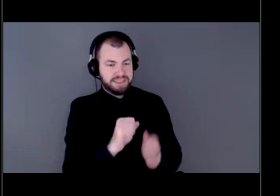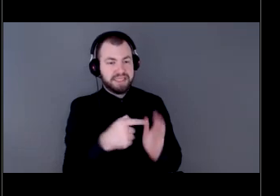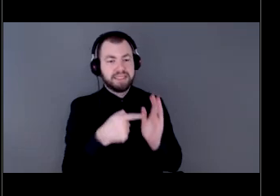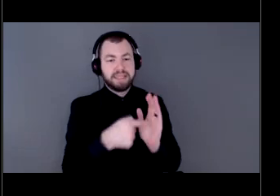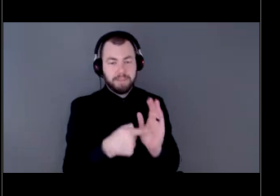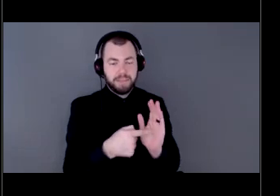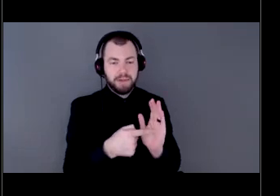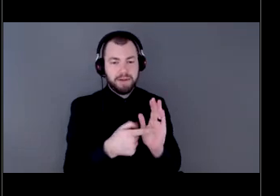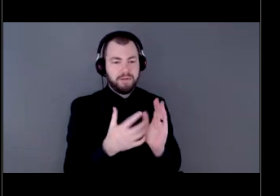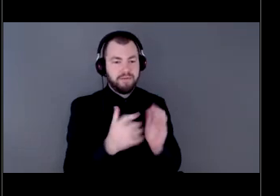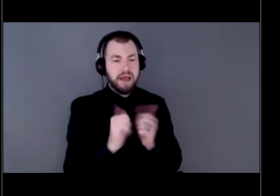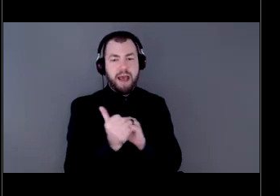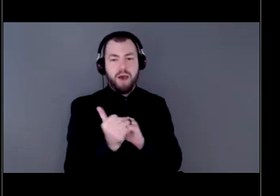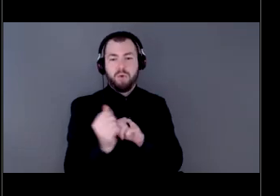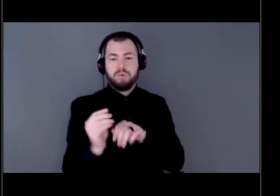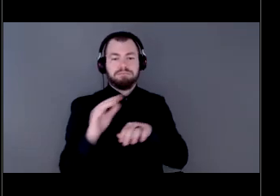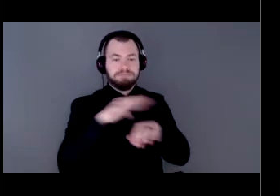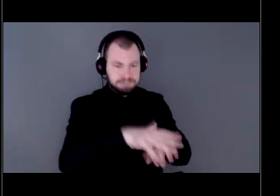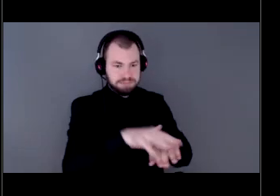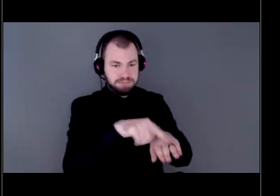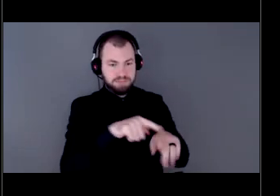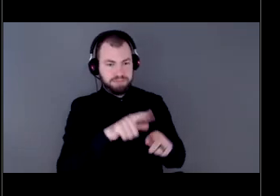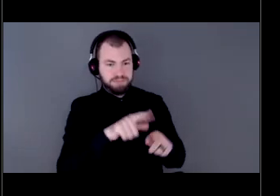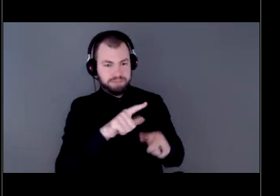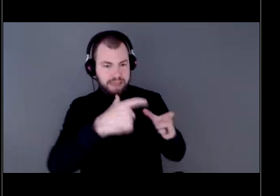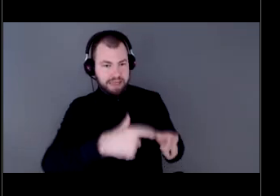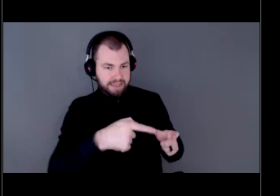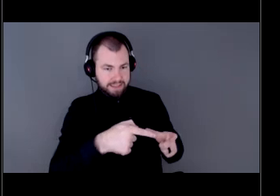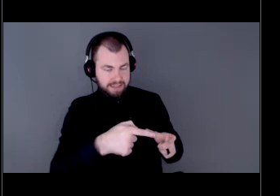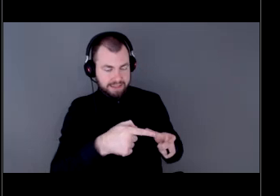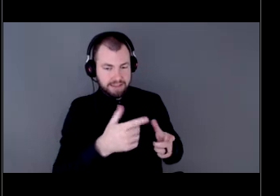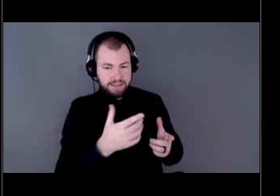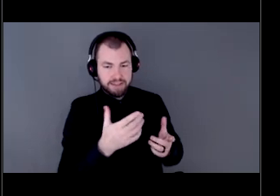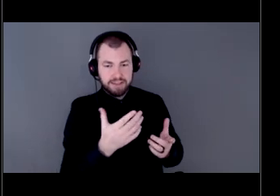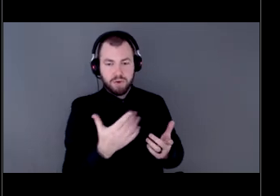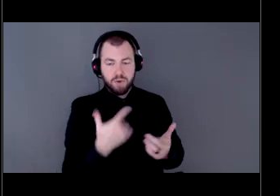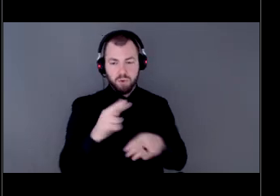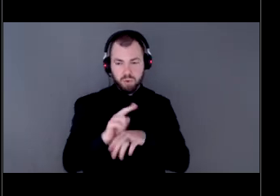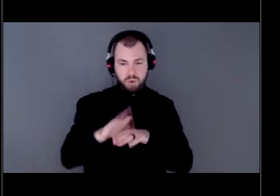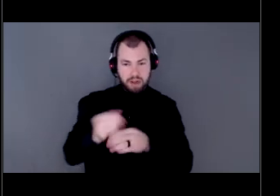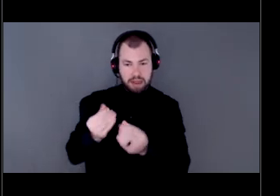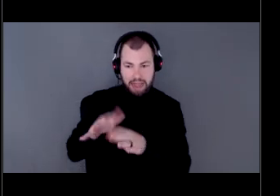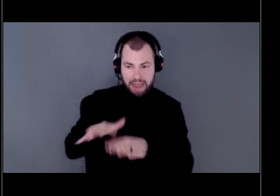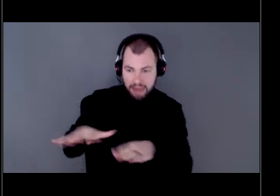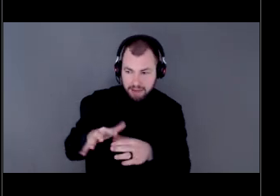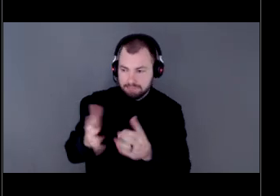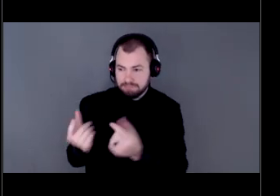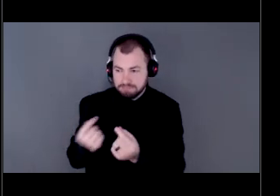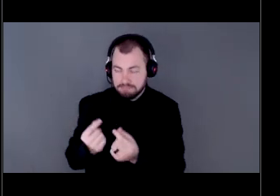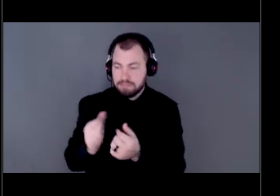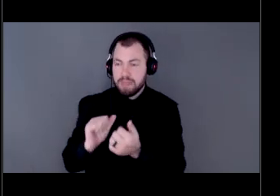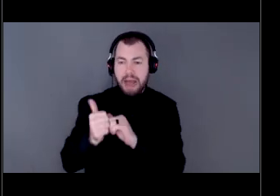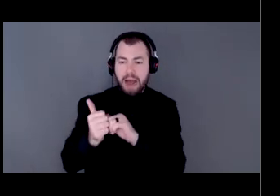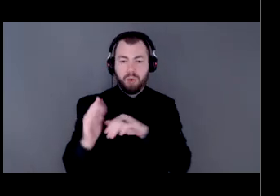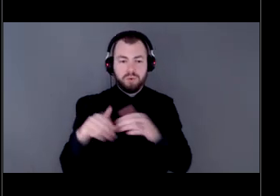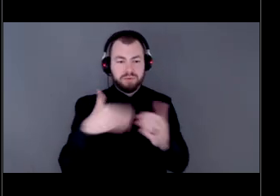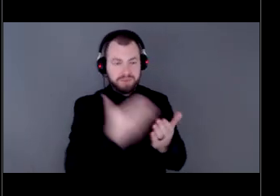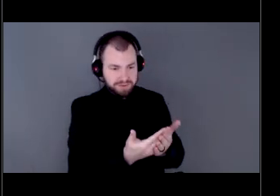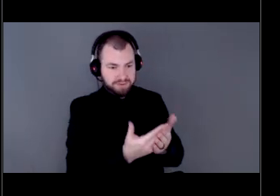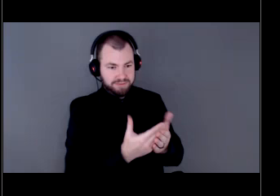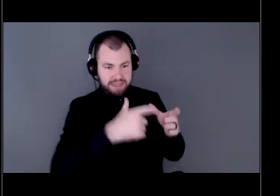to the lake, from what we use on land, how it gets there. So I think they're going to try to use